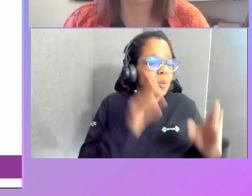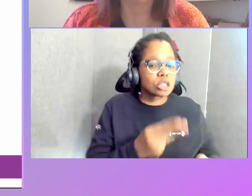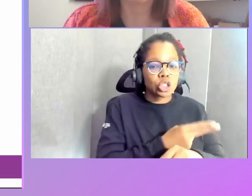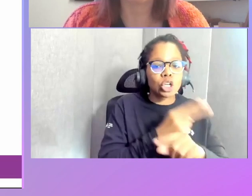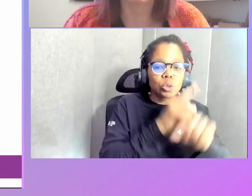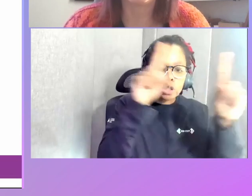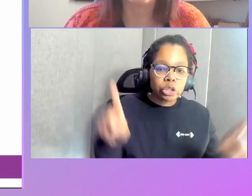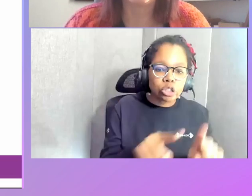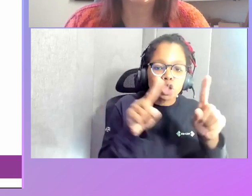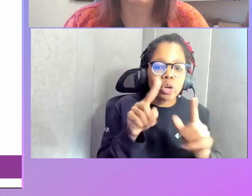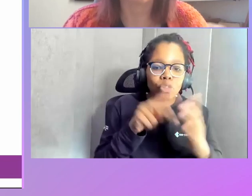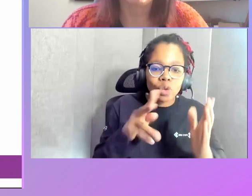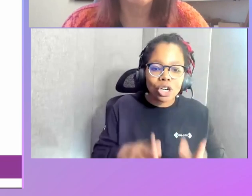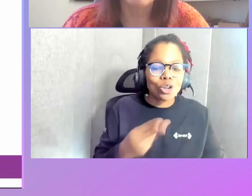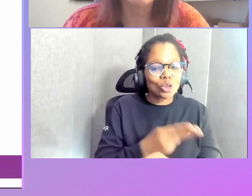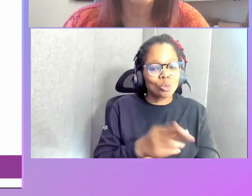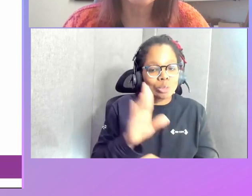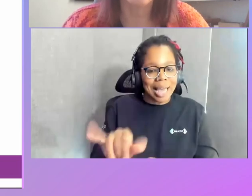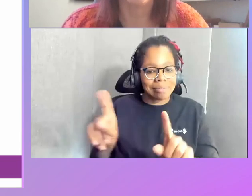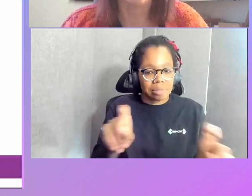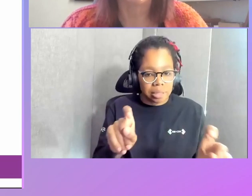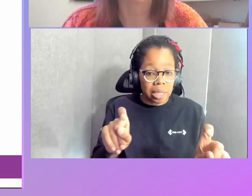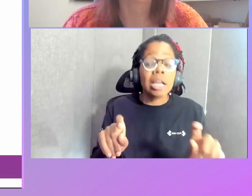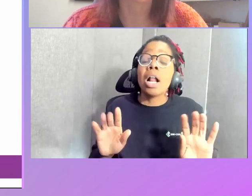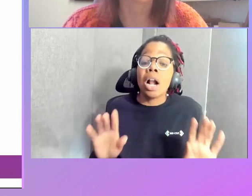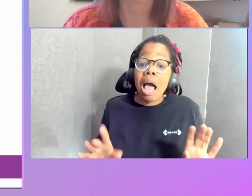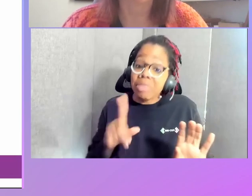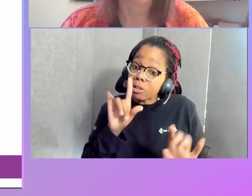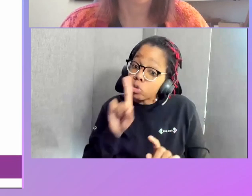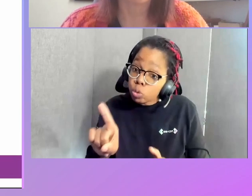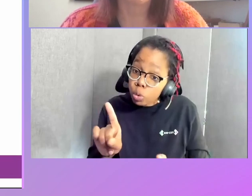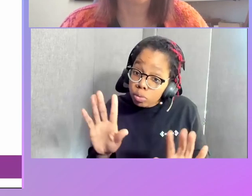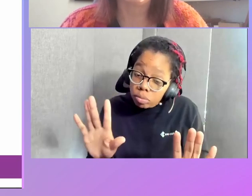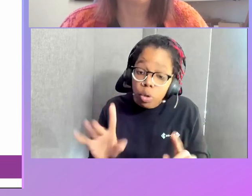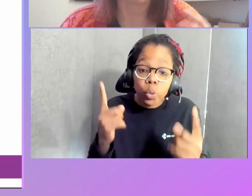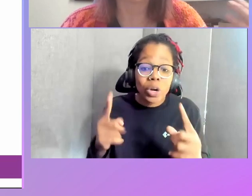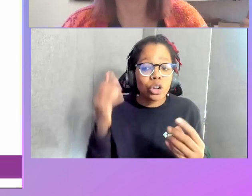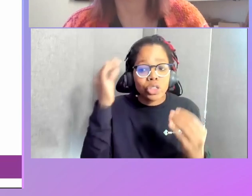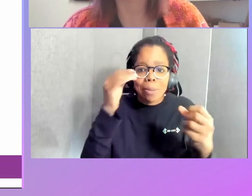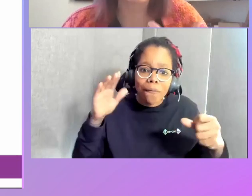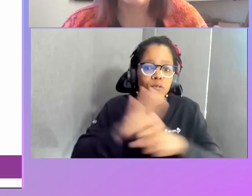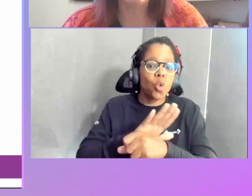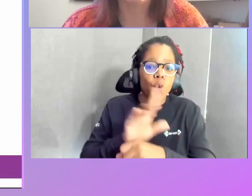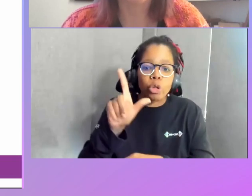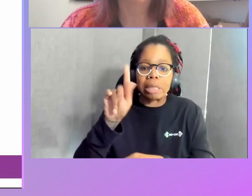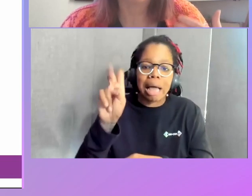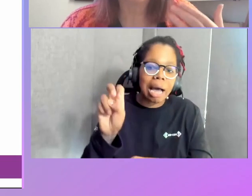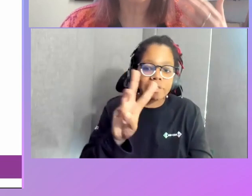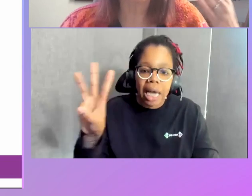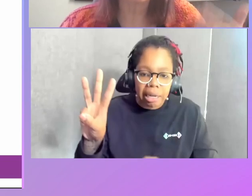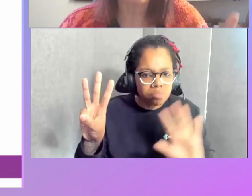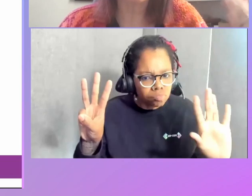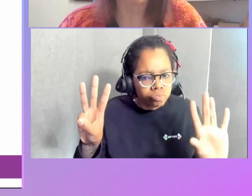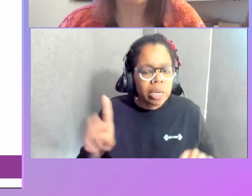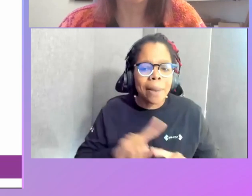able to do that usability testing. And while that is true when you're looking at a full live site, there